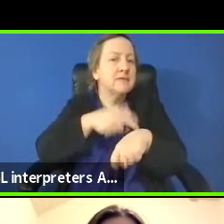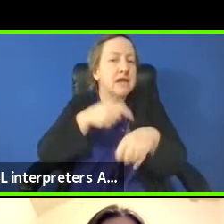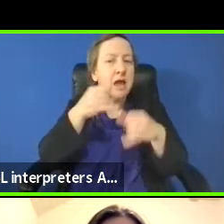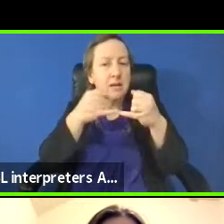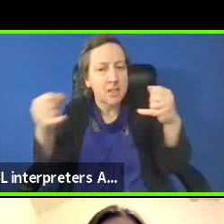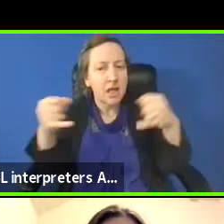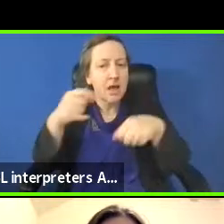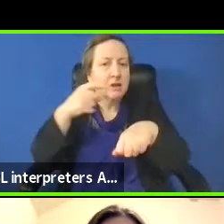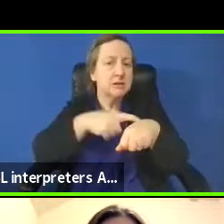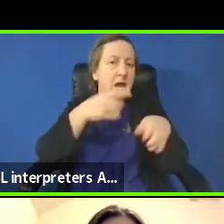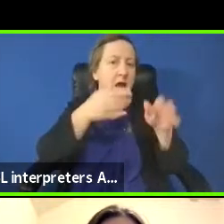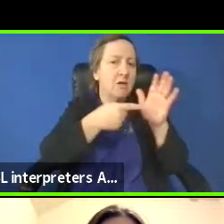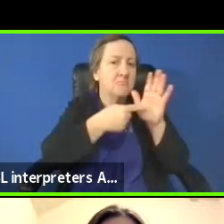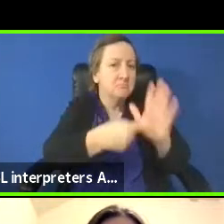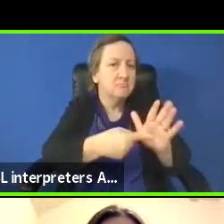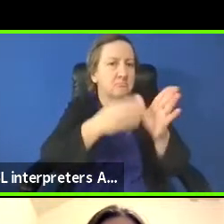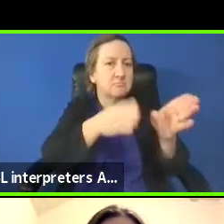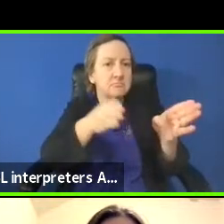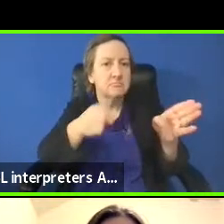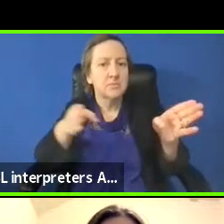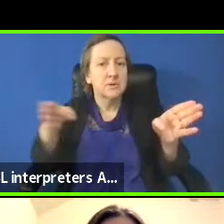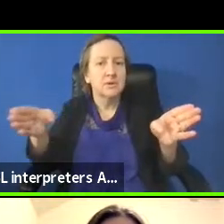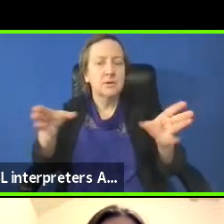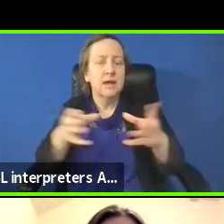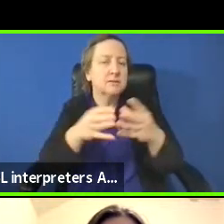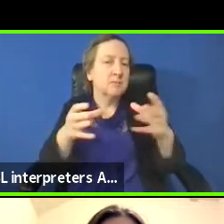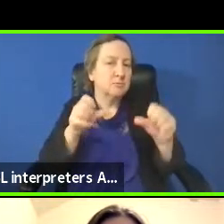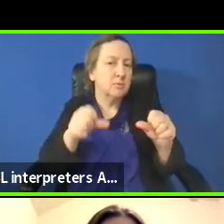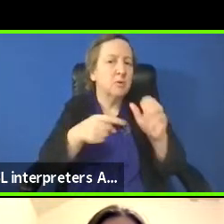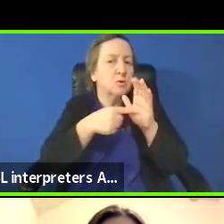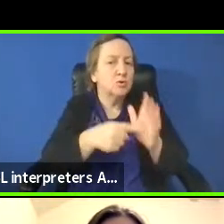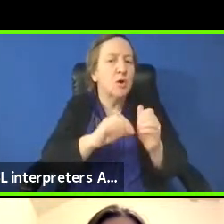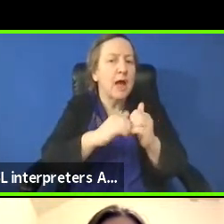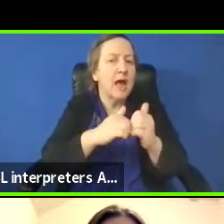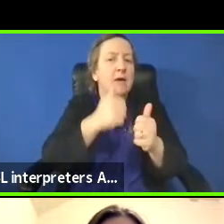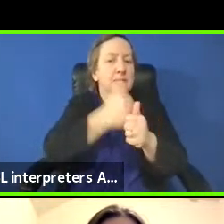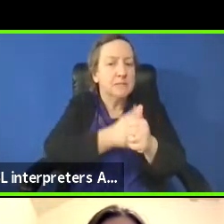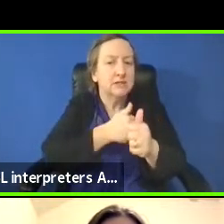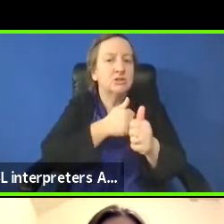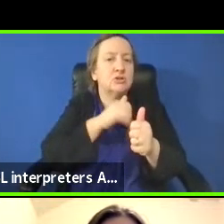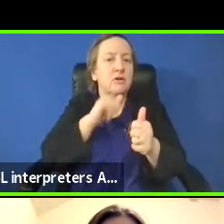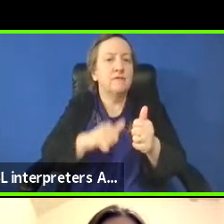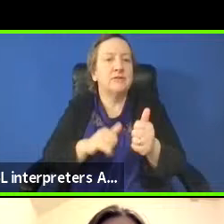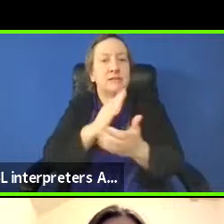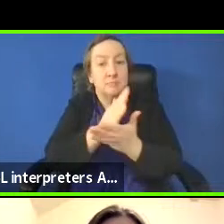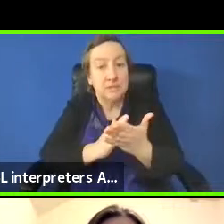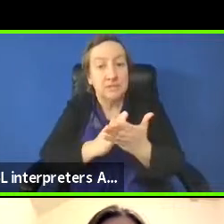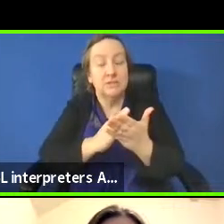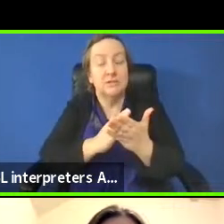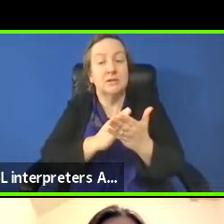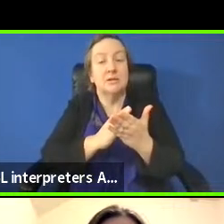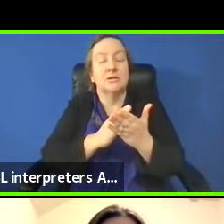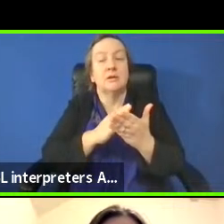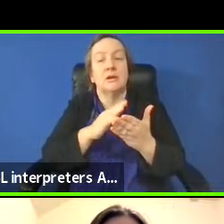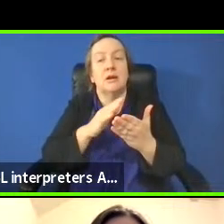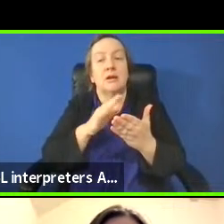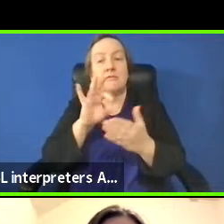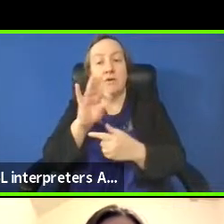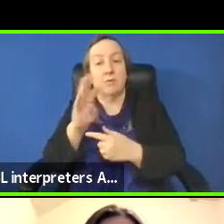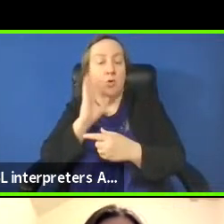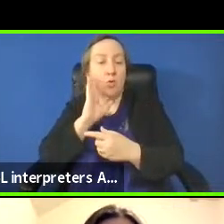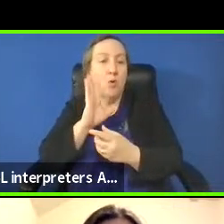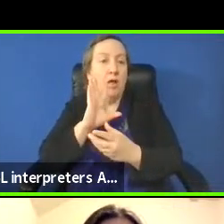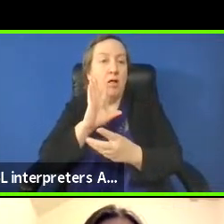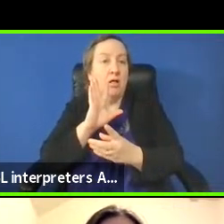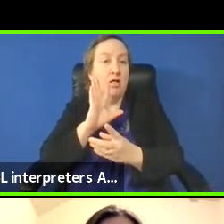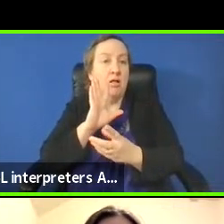timetable, to the extent possible, showing how each of these components of the equity framework fits in over the arc of the